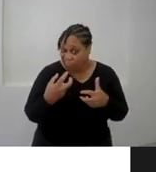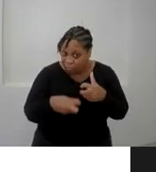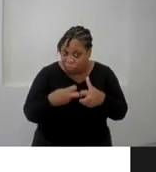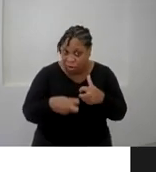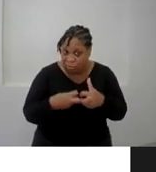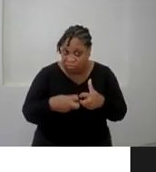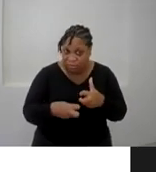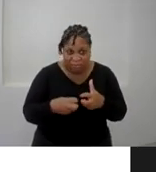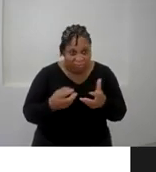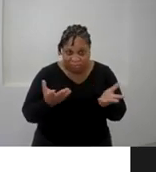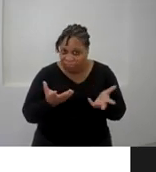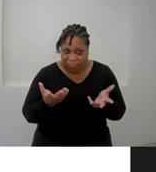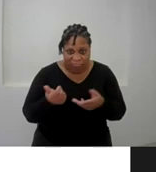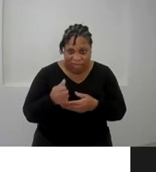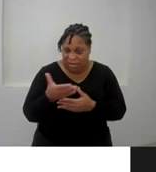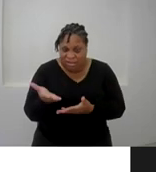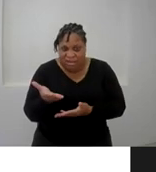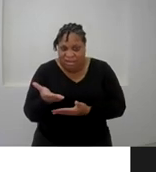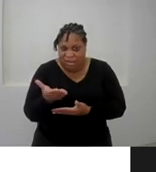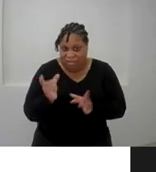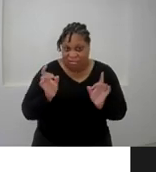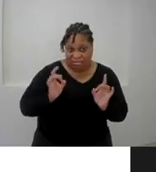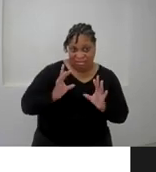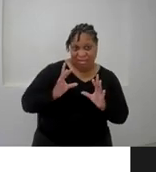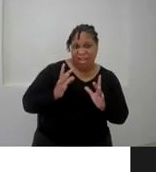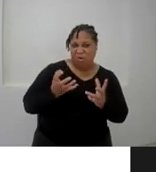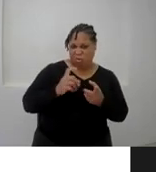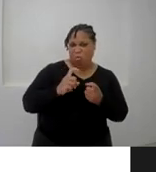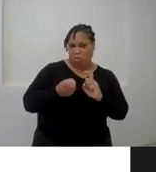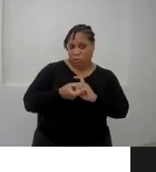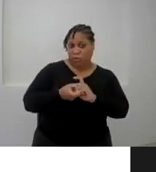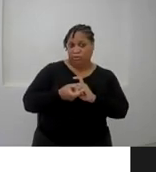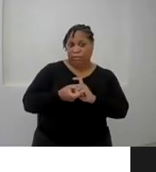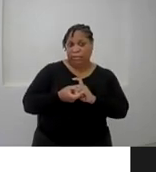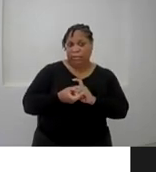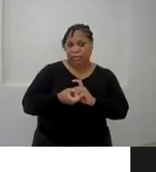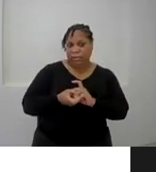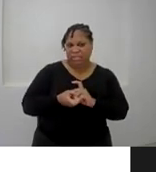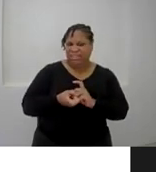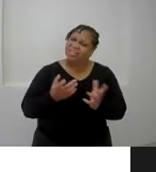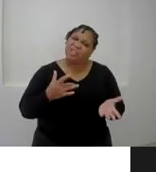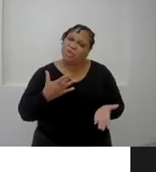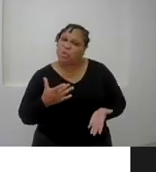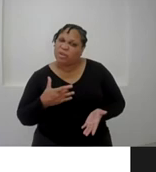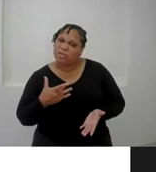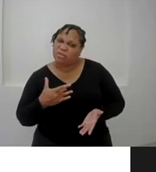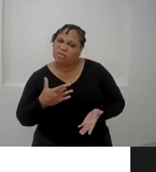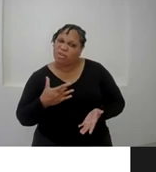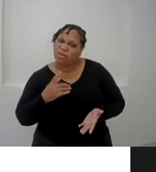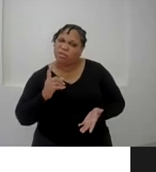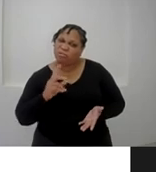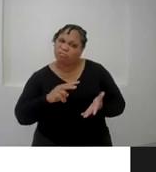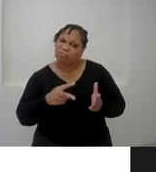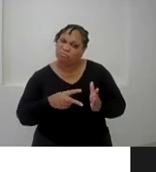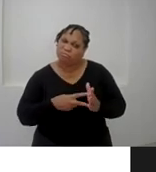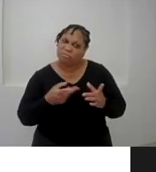there any things that we did that we didn't like, that we want to do differently? Do we feel it was meant to be Alex's